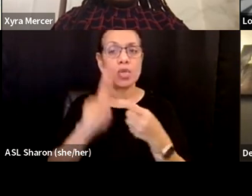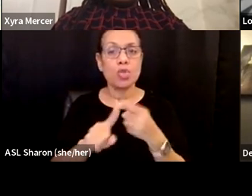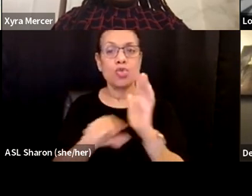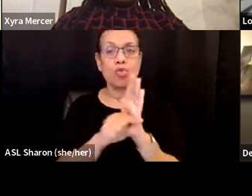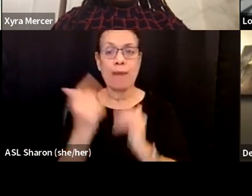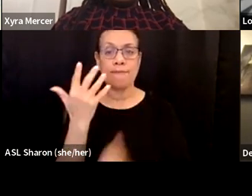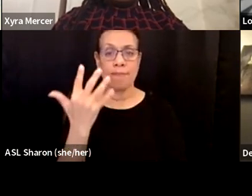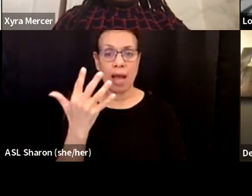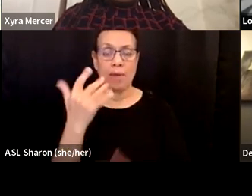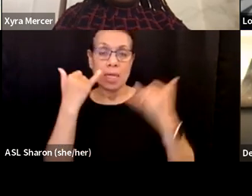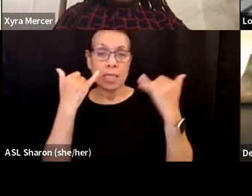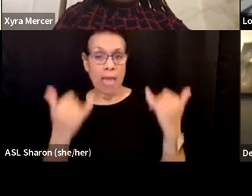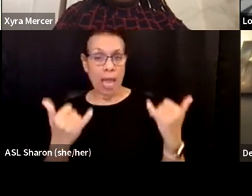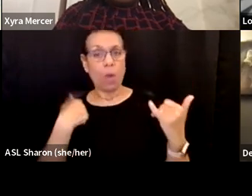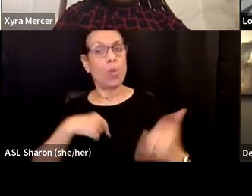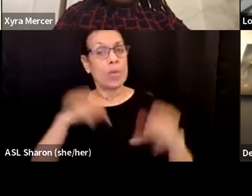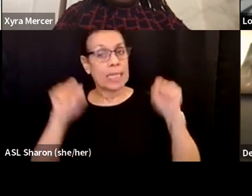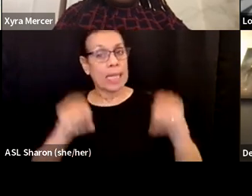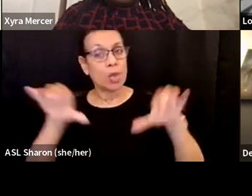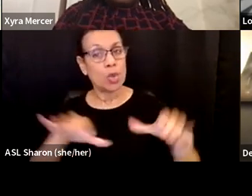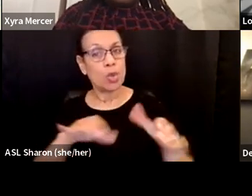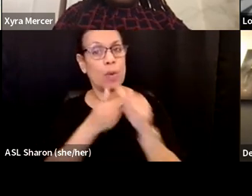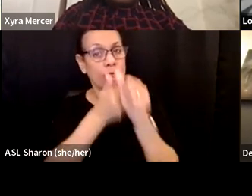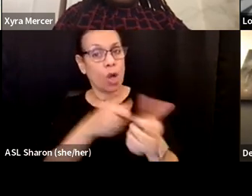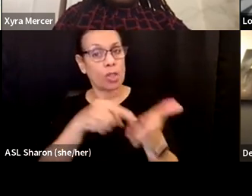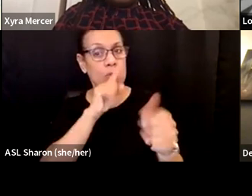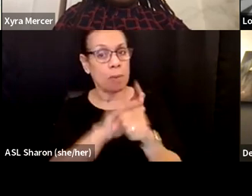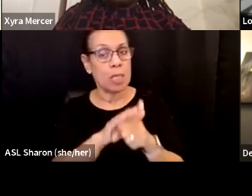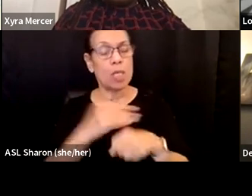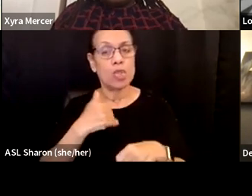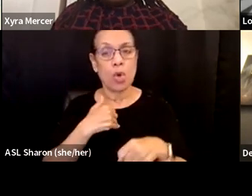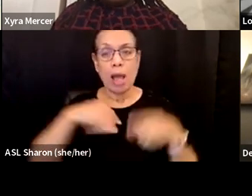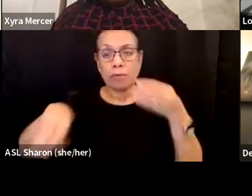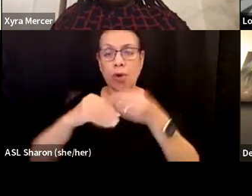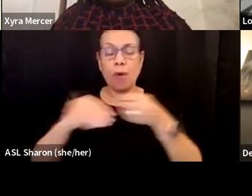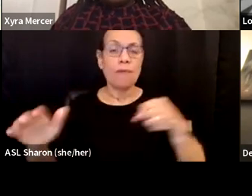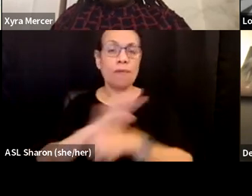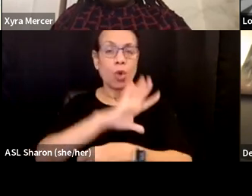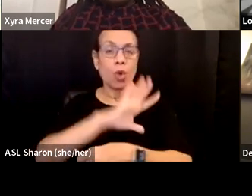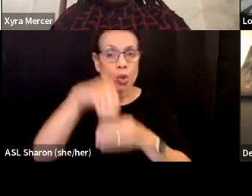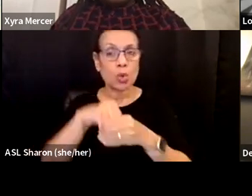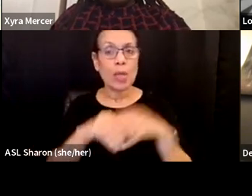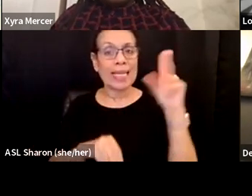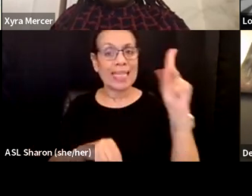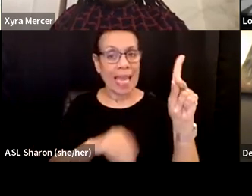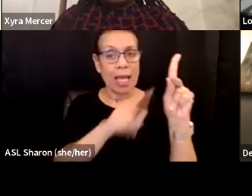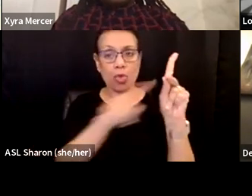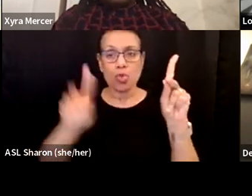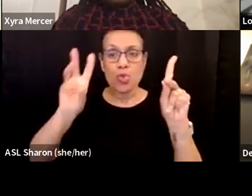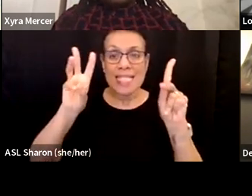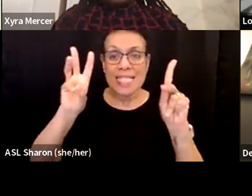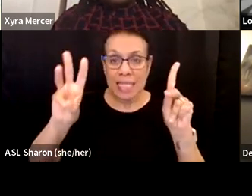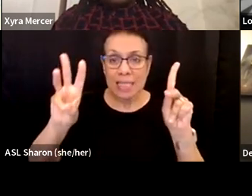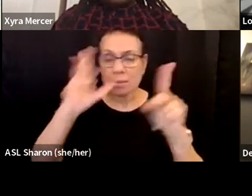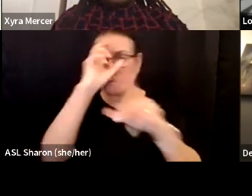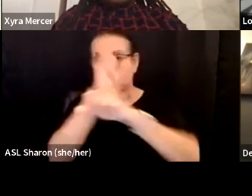opportunity to fulfill this promise and expand the pa sha to a full inclusion k-6 school in line with the bps vision